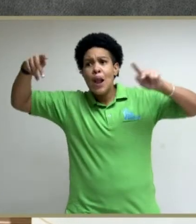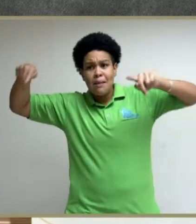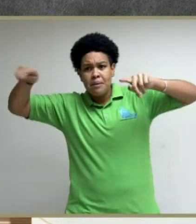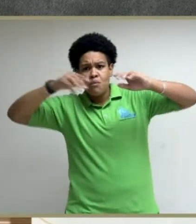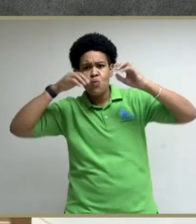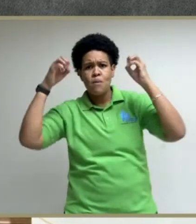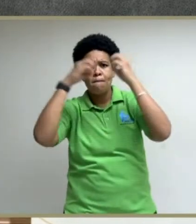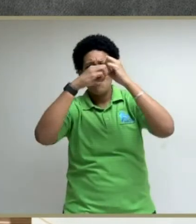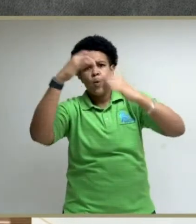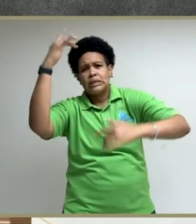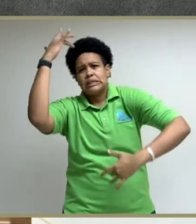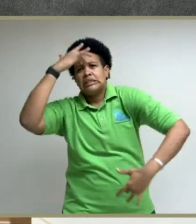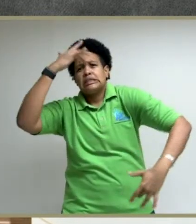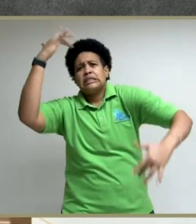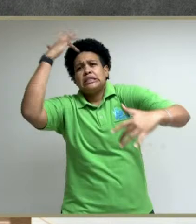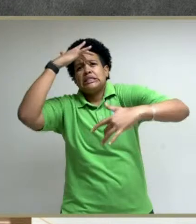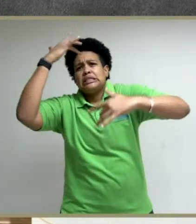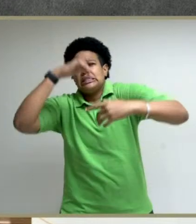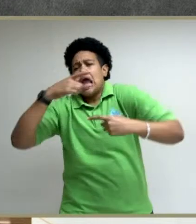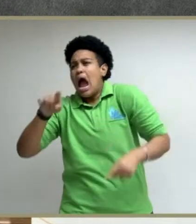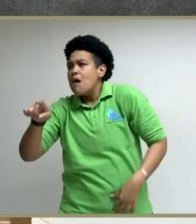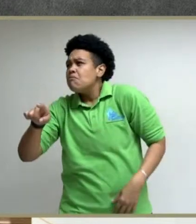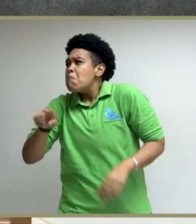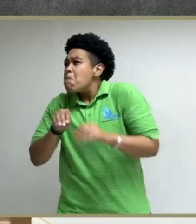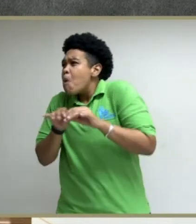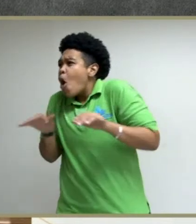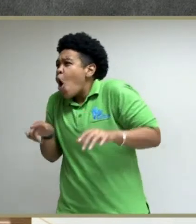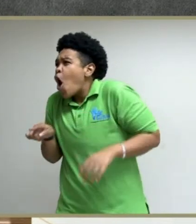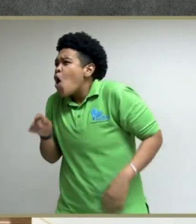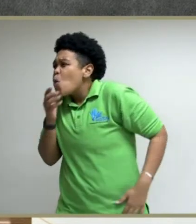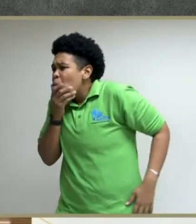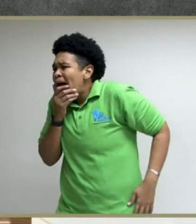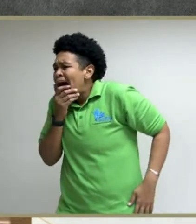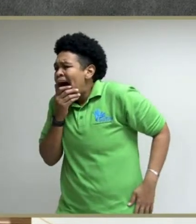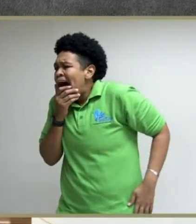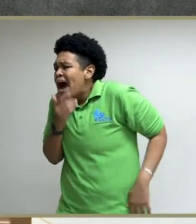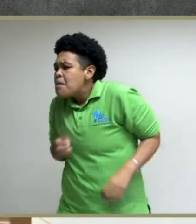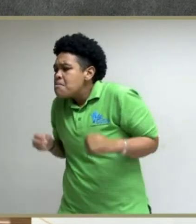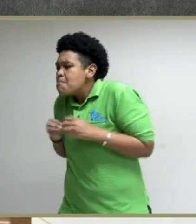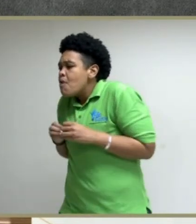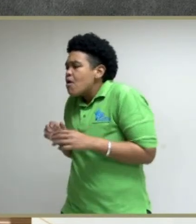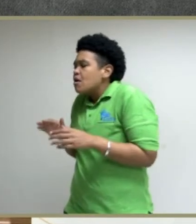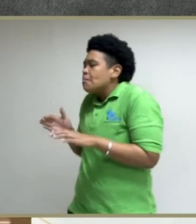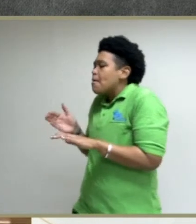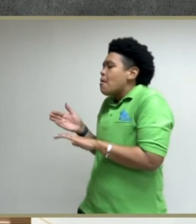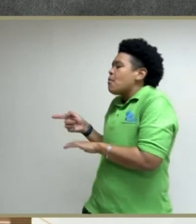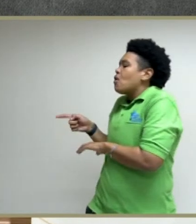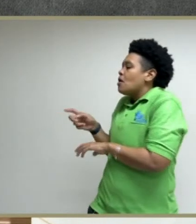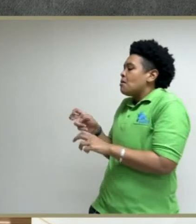more severely ill and are also becoming fatalities.